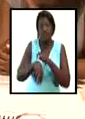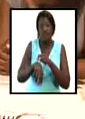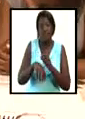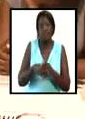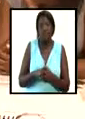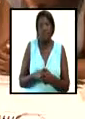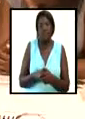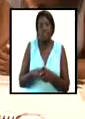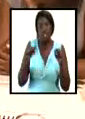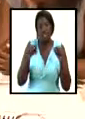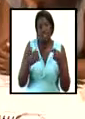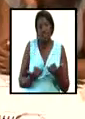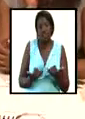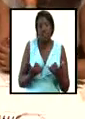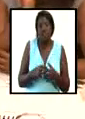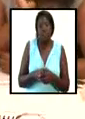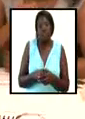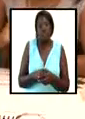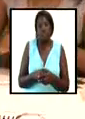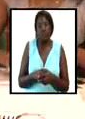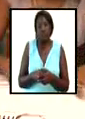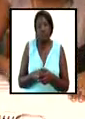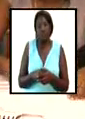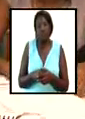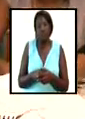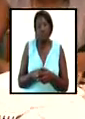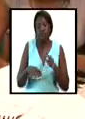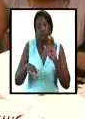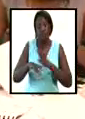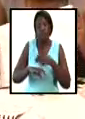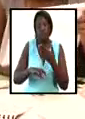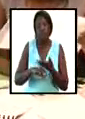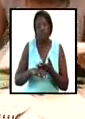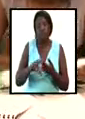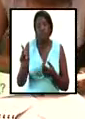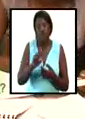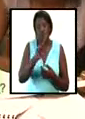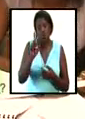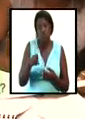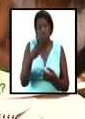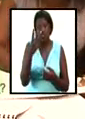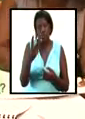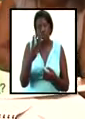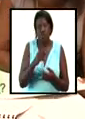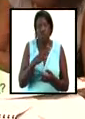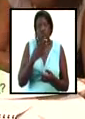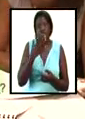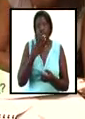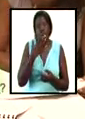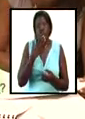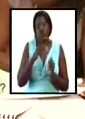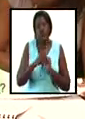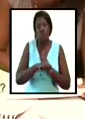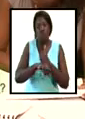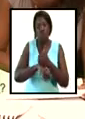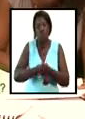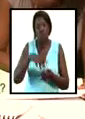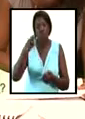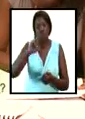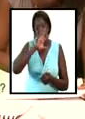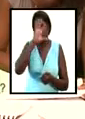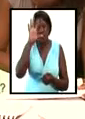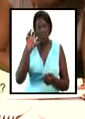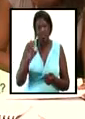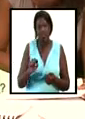Now, let's look here for an example like question 2. Who is blamed by South African officials